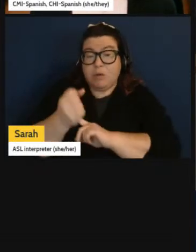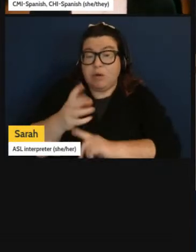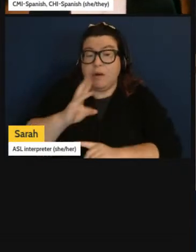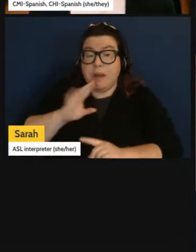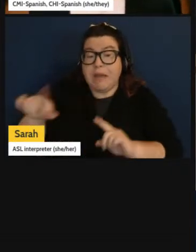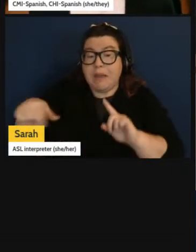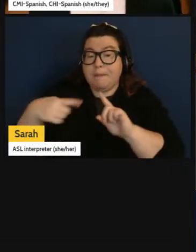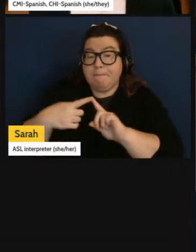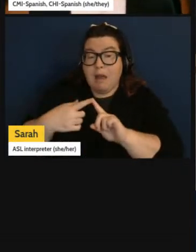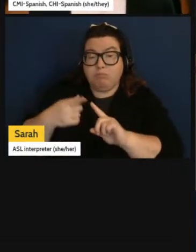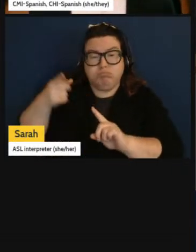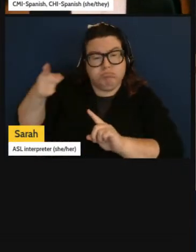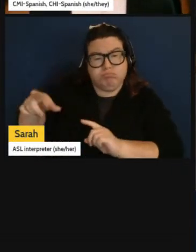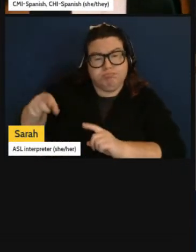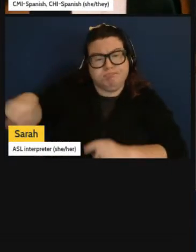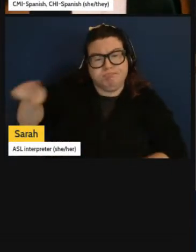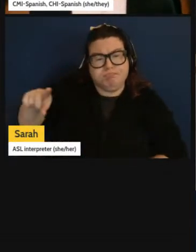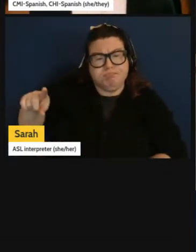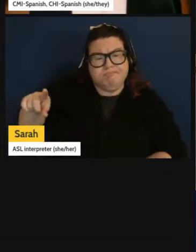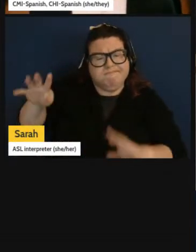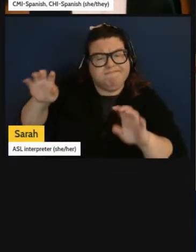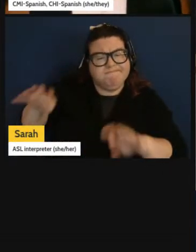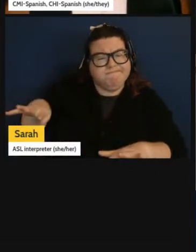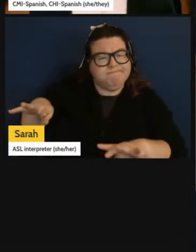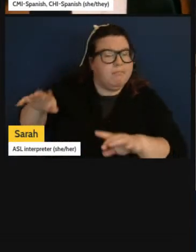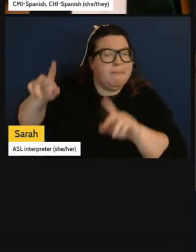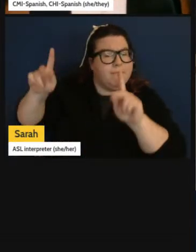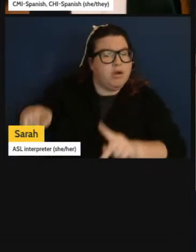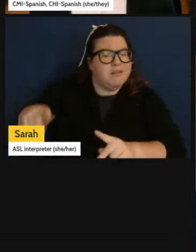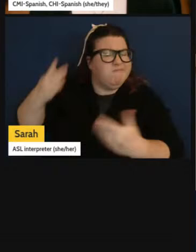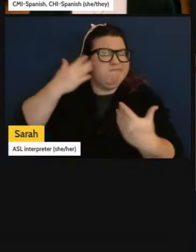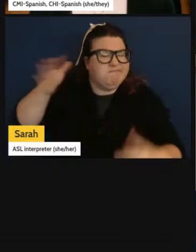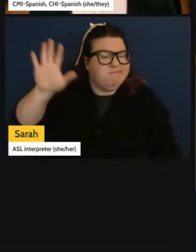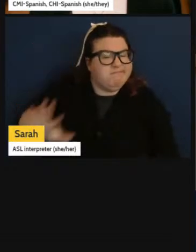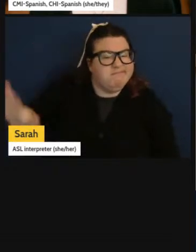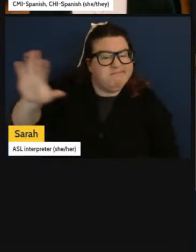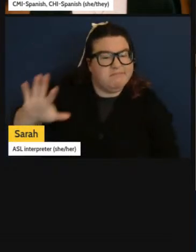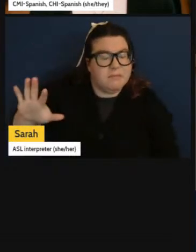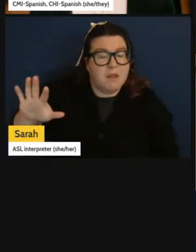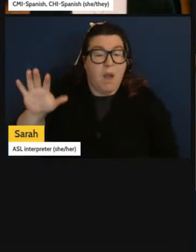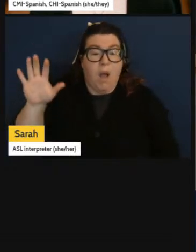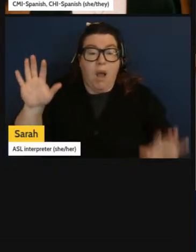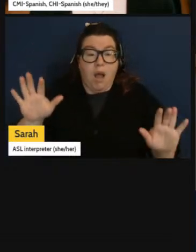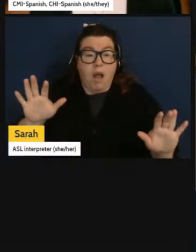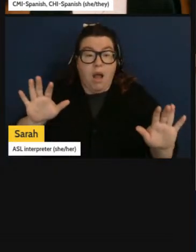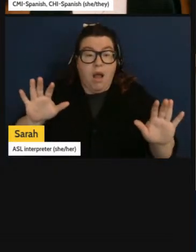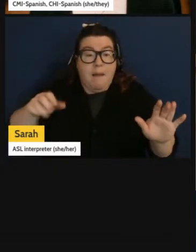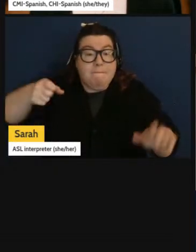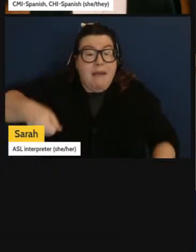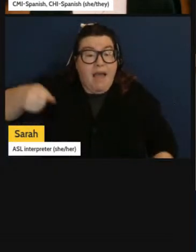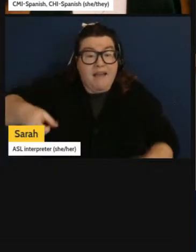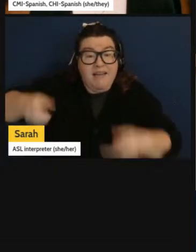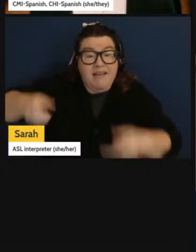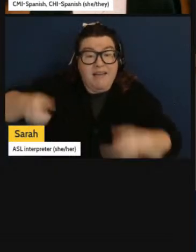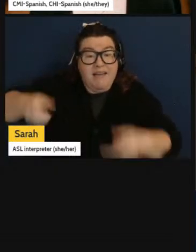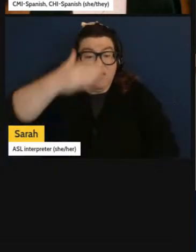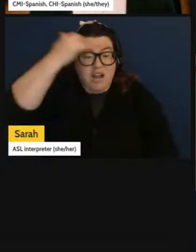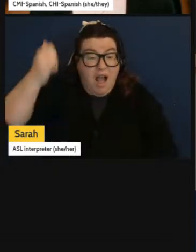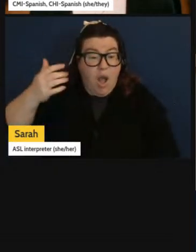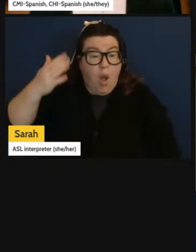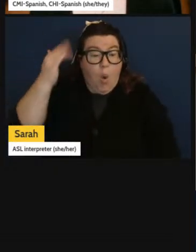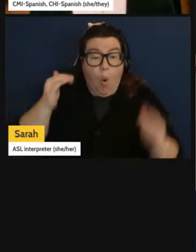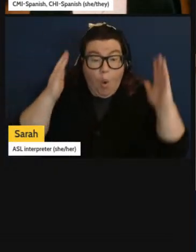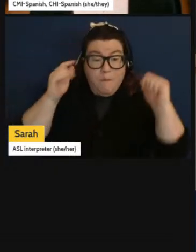an unknown or a hypothetical person. So, oh no, someone left their bag behind. I hope they come back for